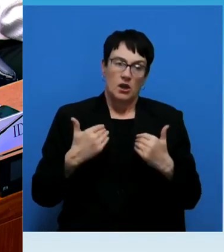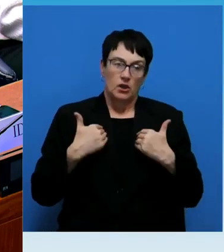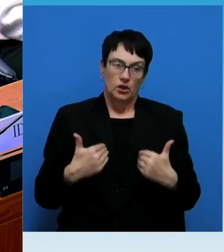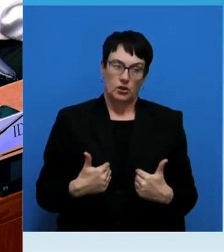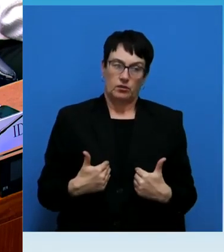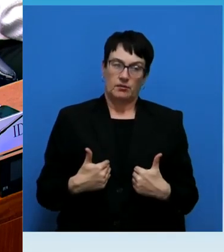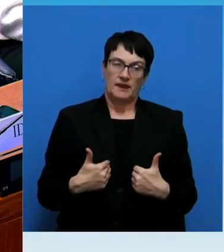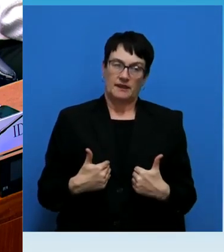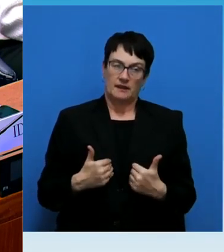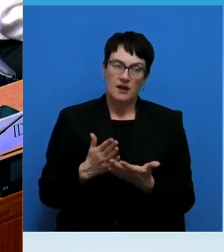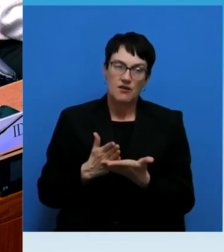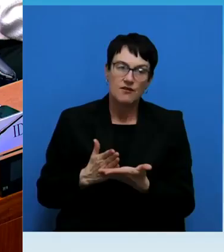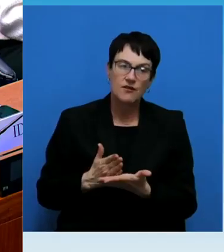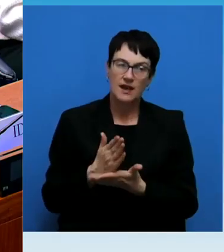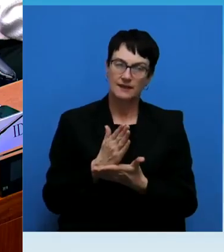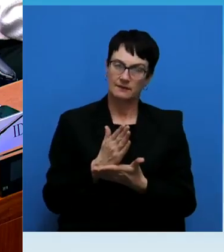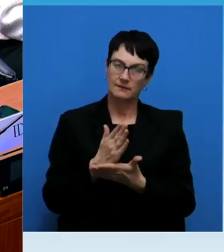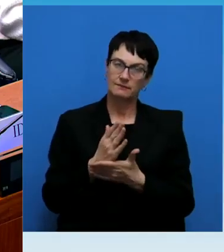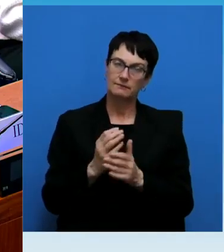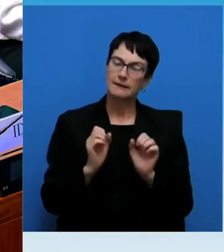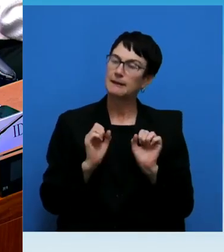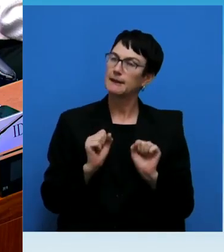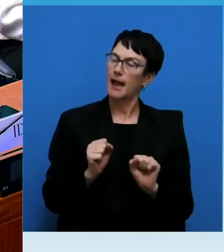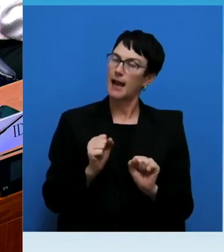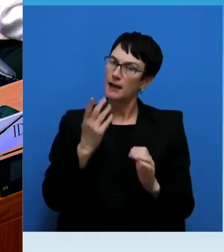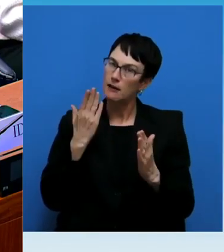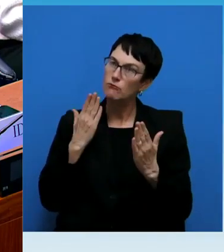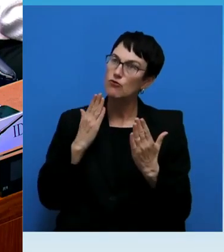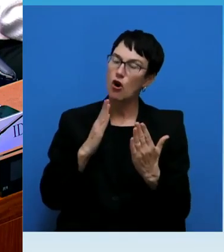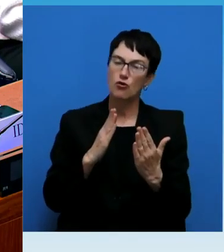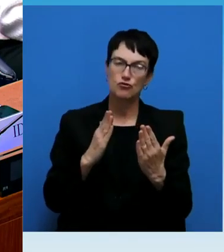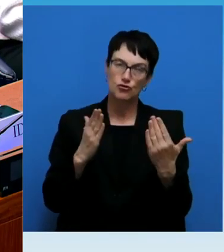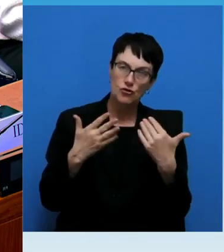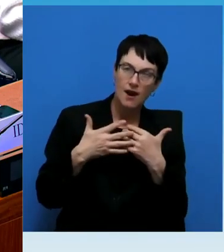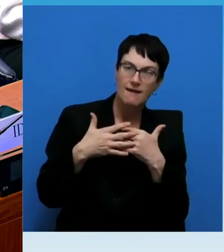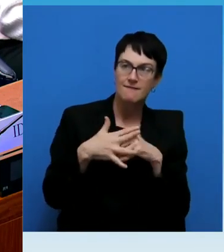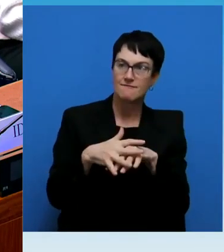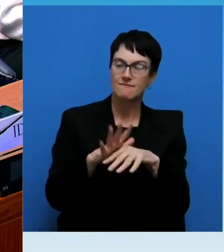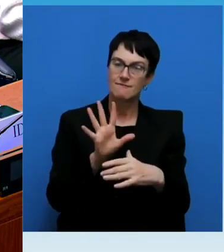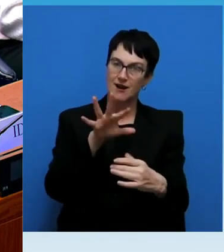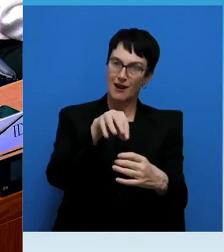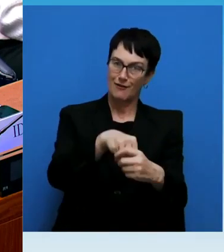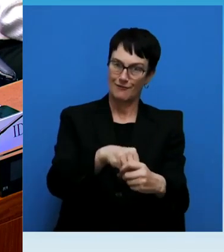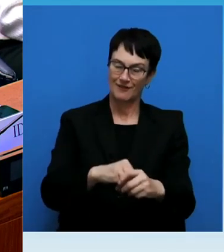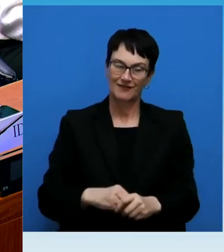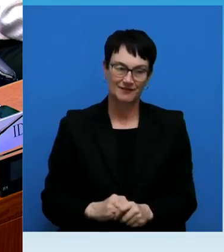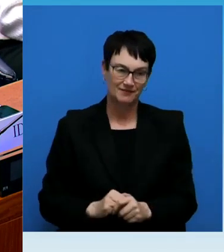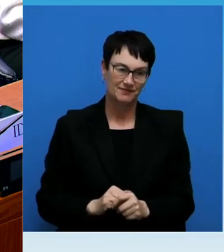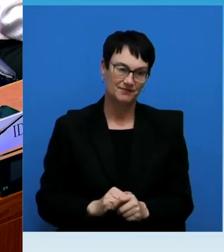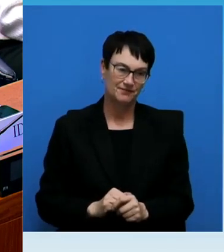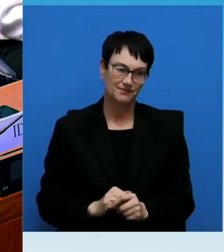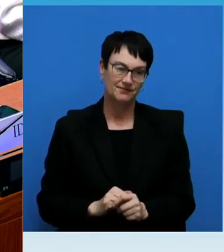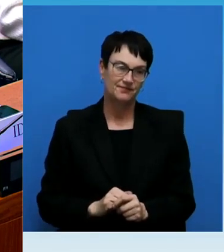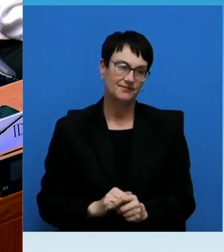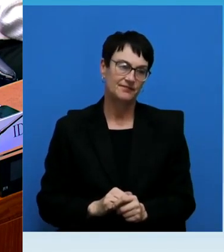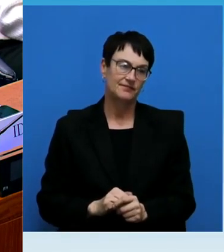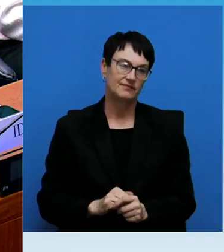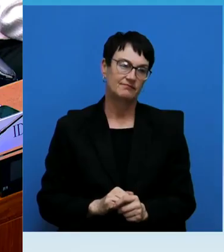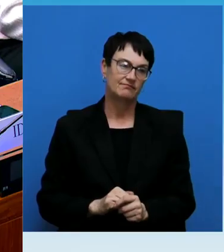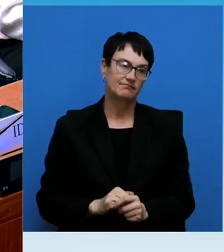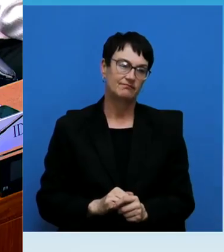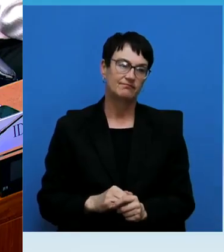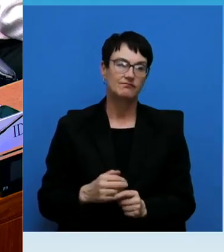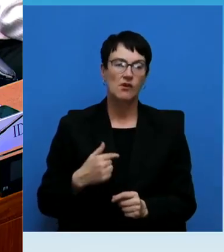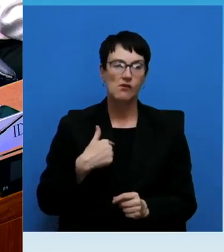our gratitude to the United Nations system for its accompaniment in its strategy and recommendations, which have